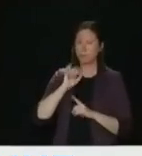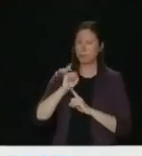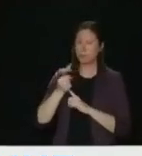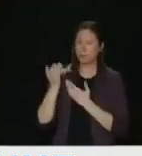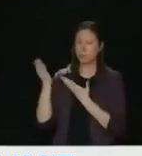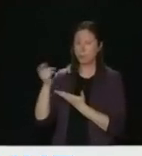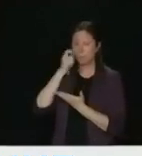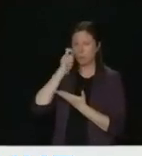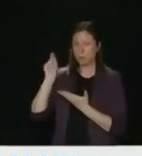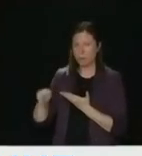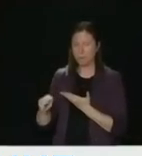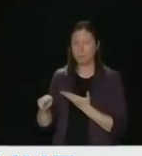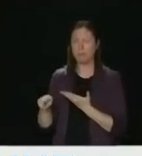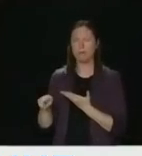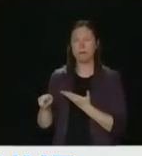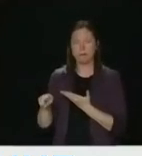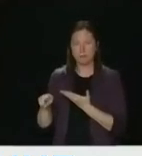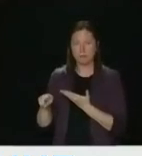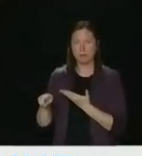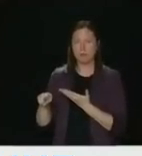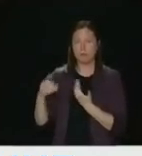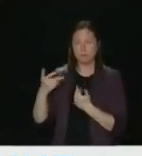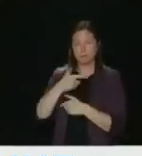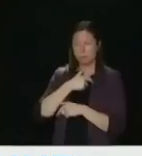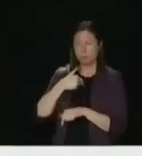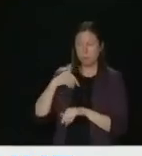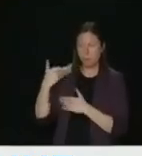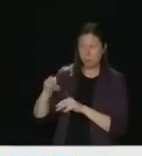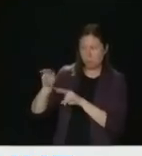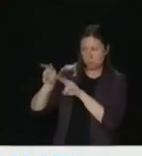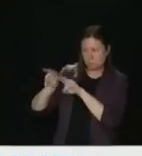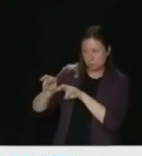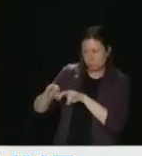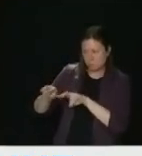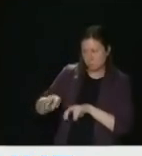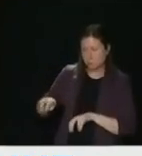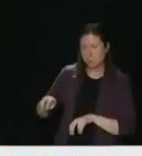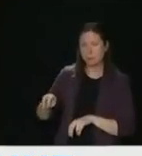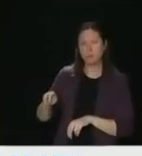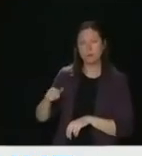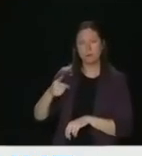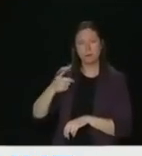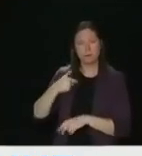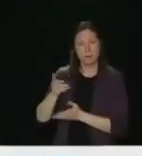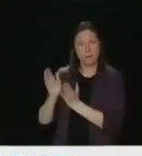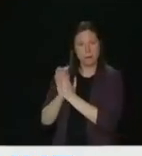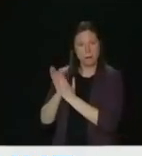situation, and after having closely studied the issue,